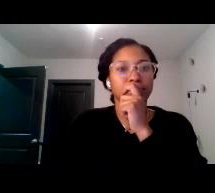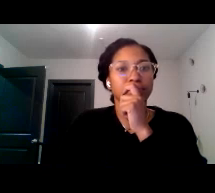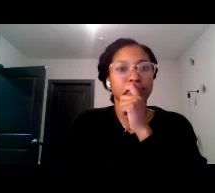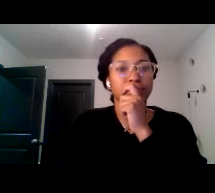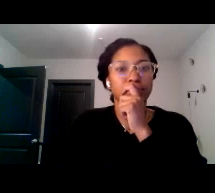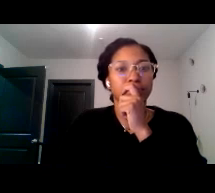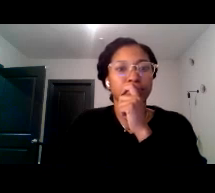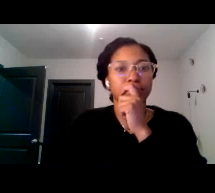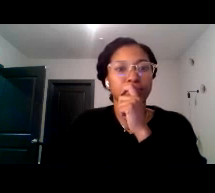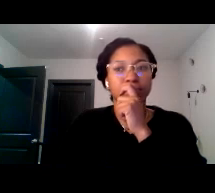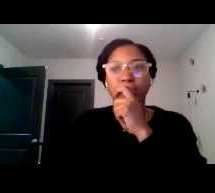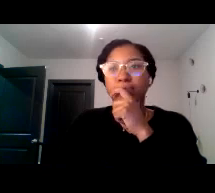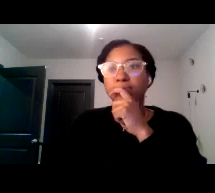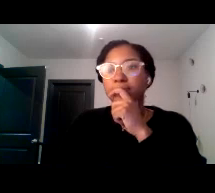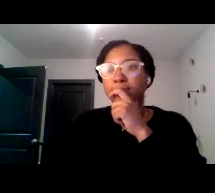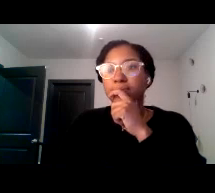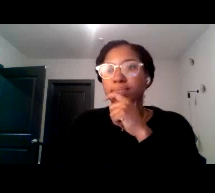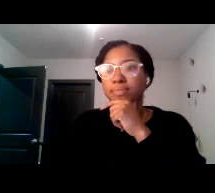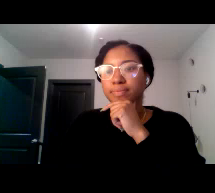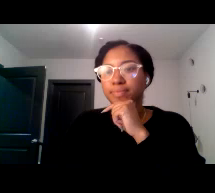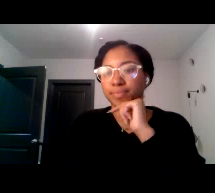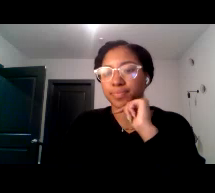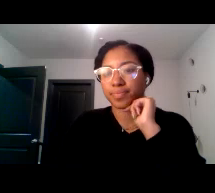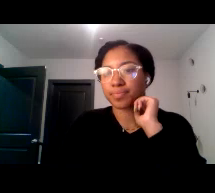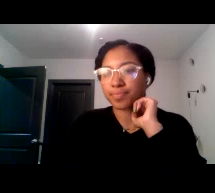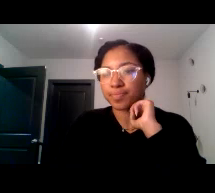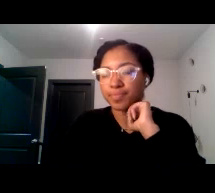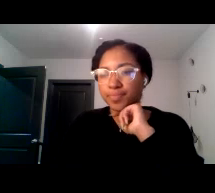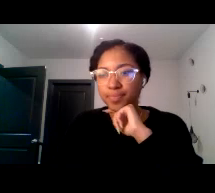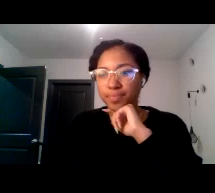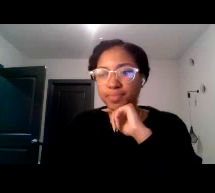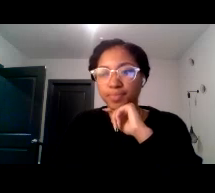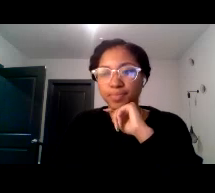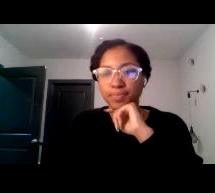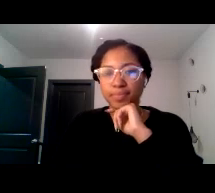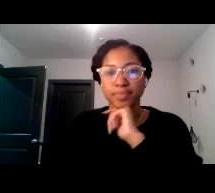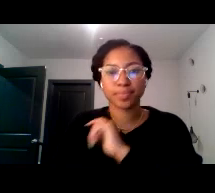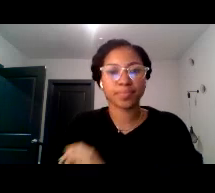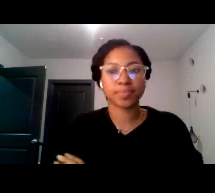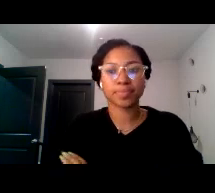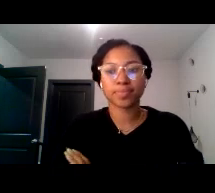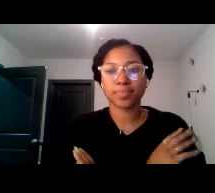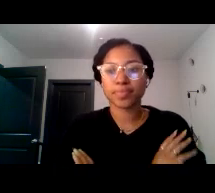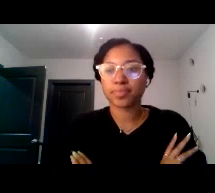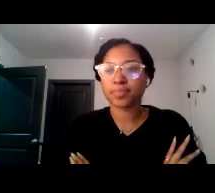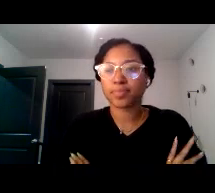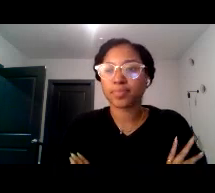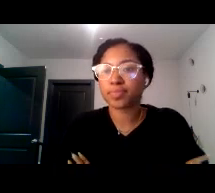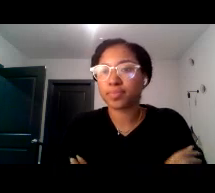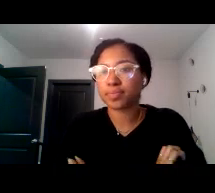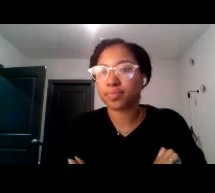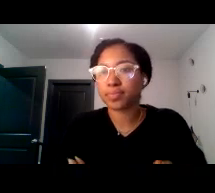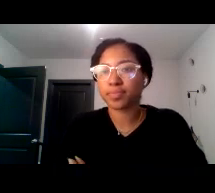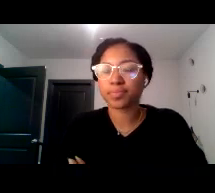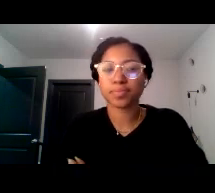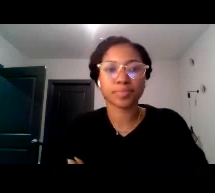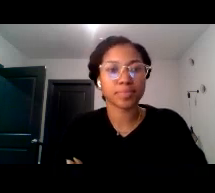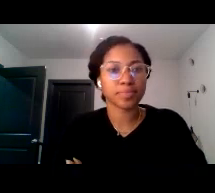disabled people, for disabled members and staff. Make sure they have